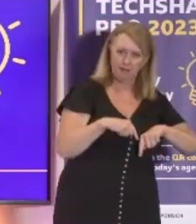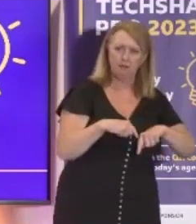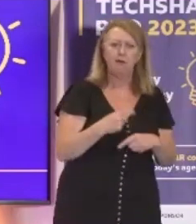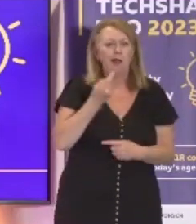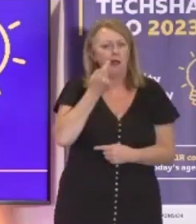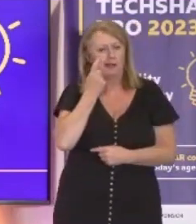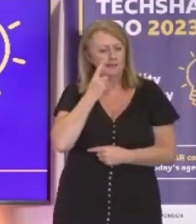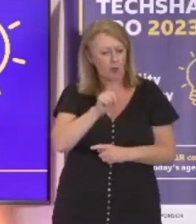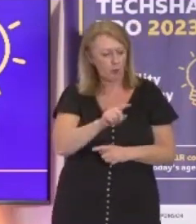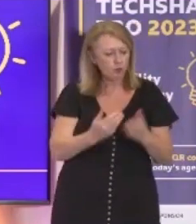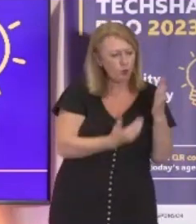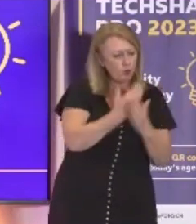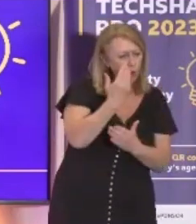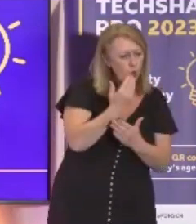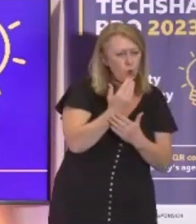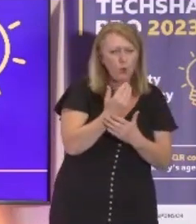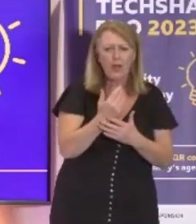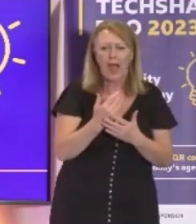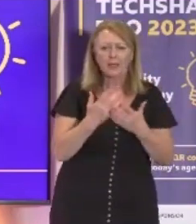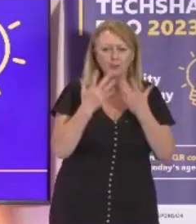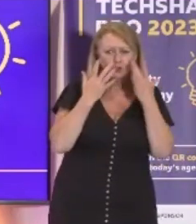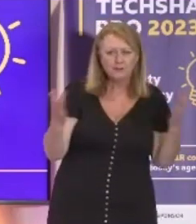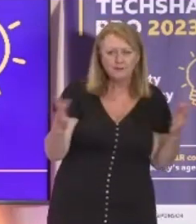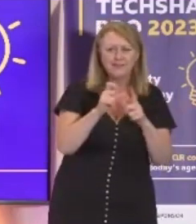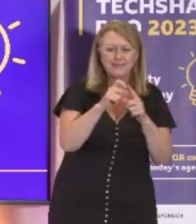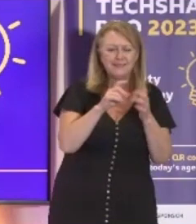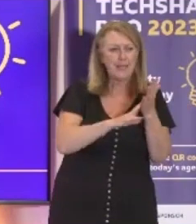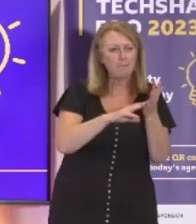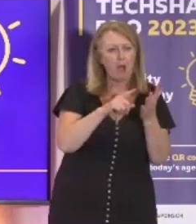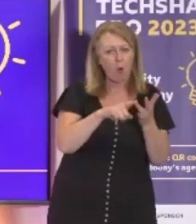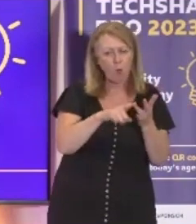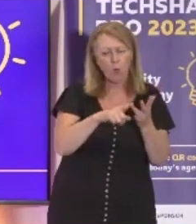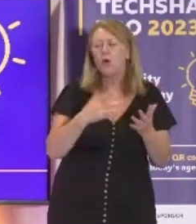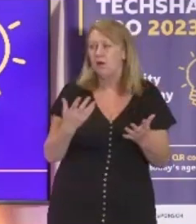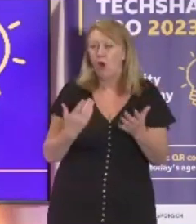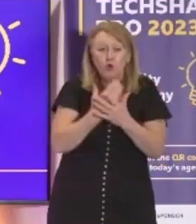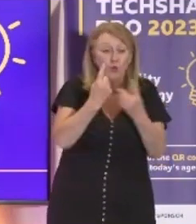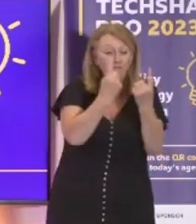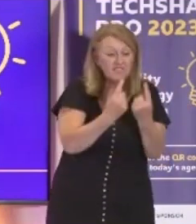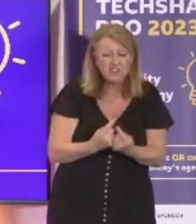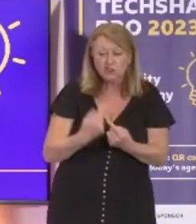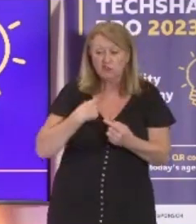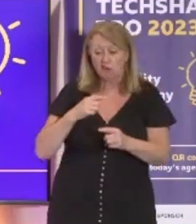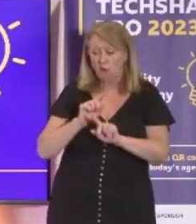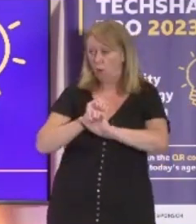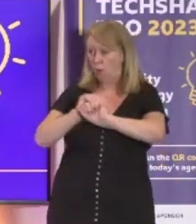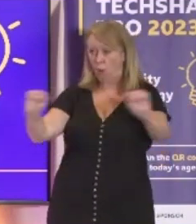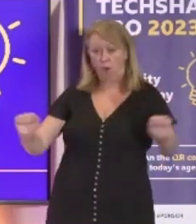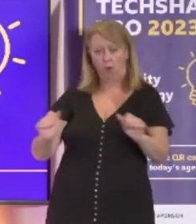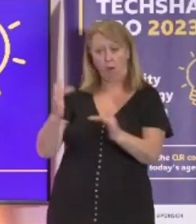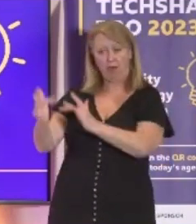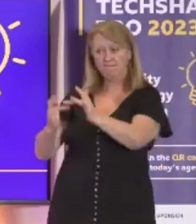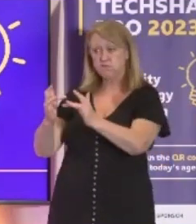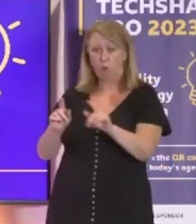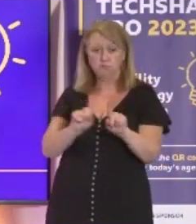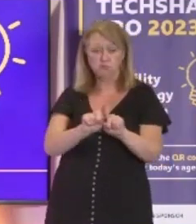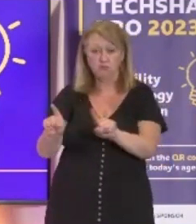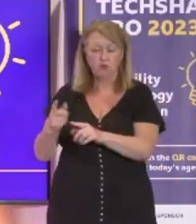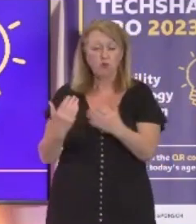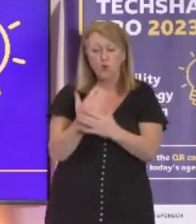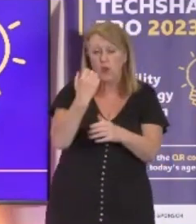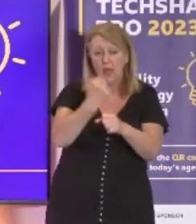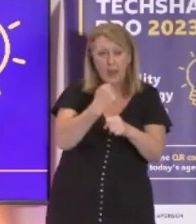see what's the new tech, what are the new demos. There's new phones from us, new features on all of our platforms. So we're also going to have some new